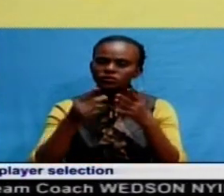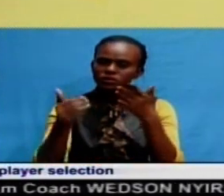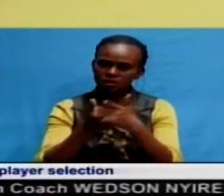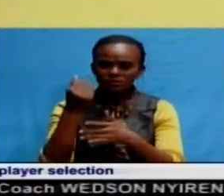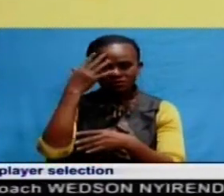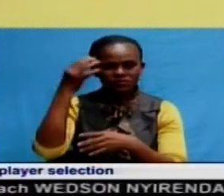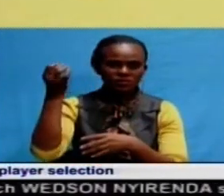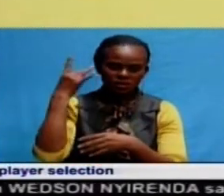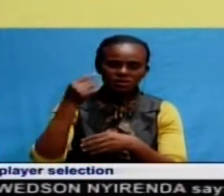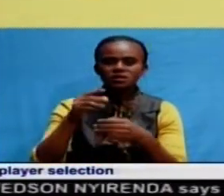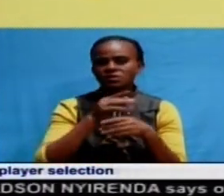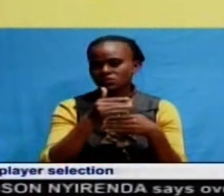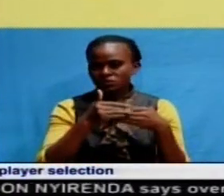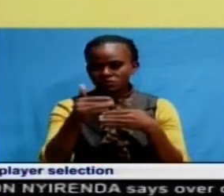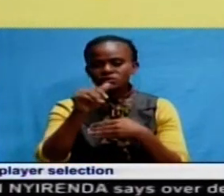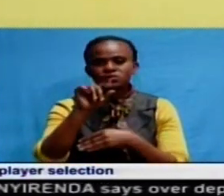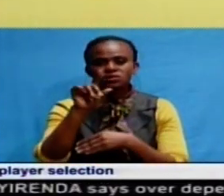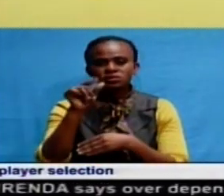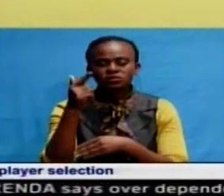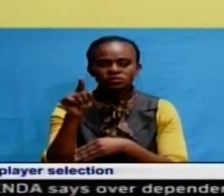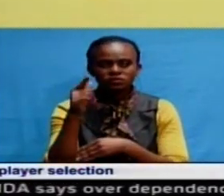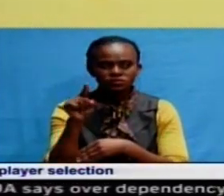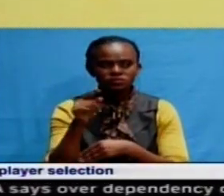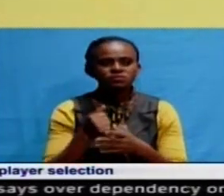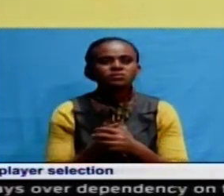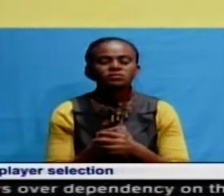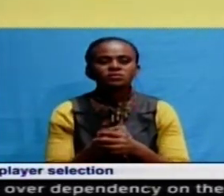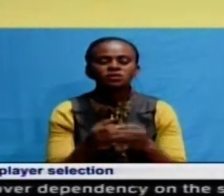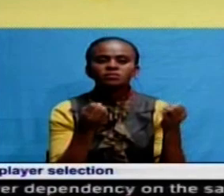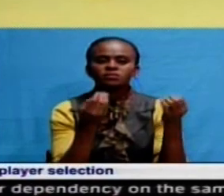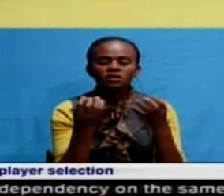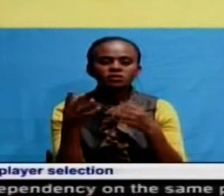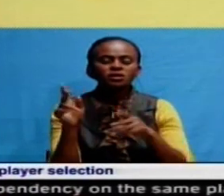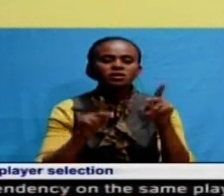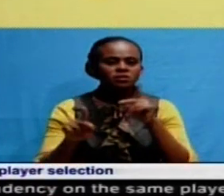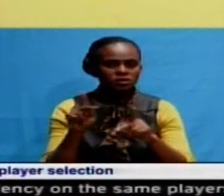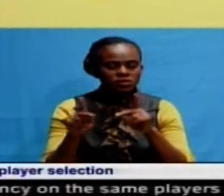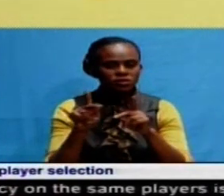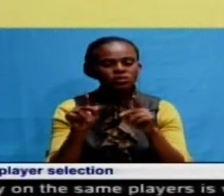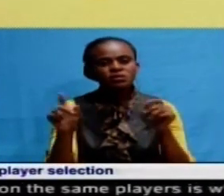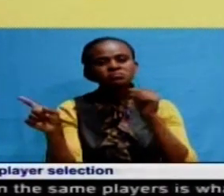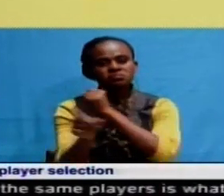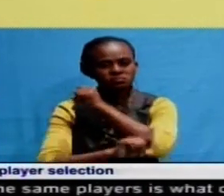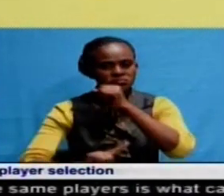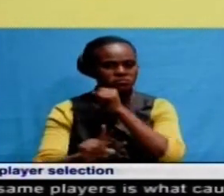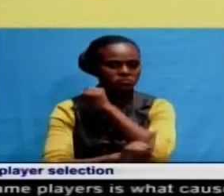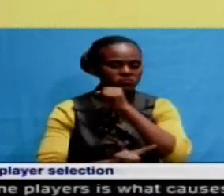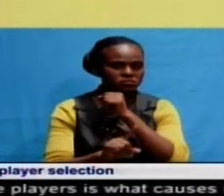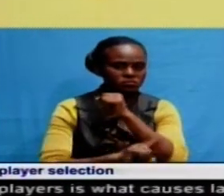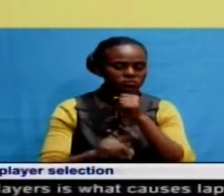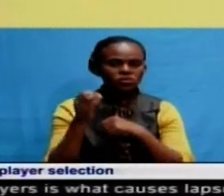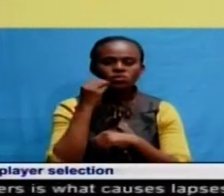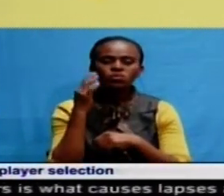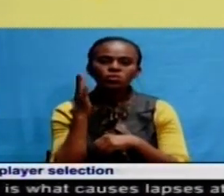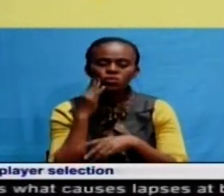next election in 2021. Where a number of people were being beaten, the homes were being destroyed,